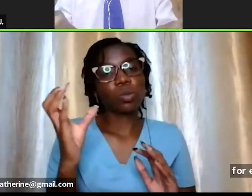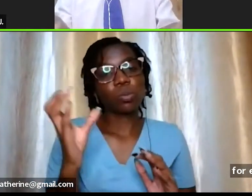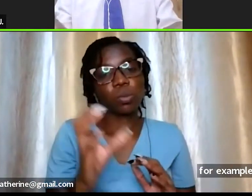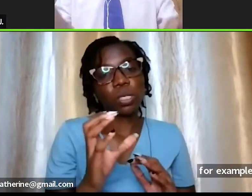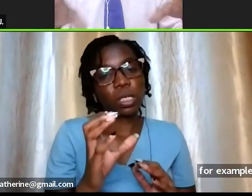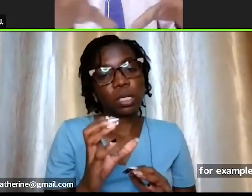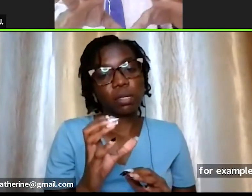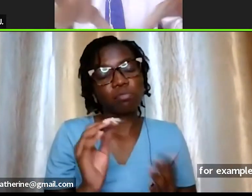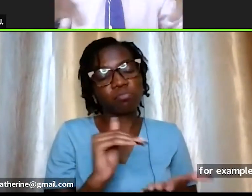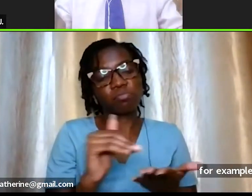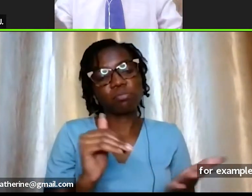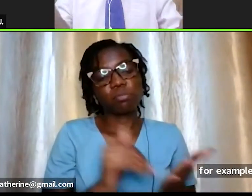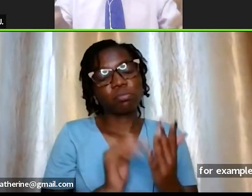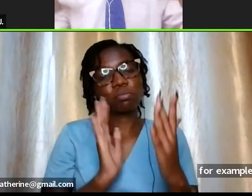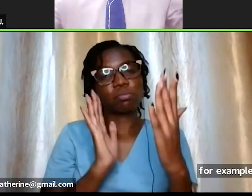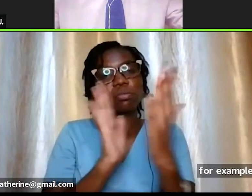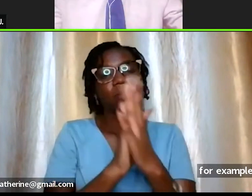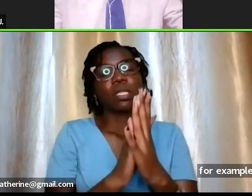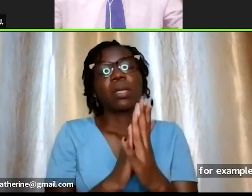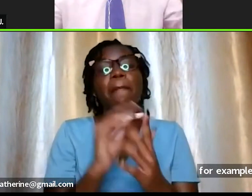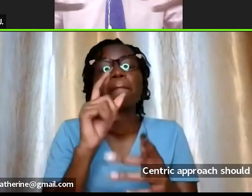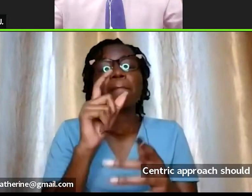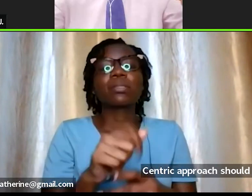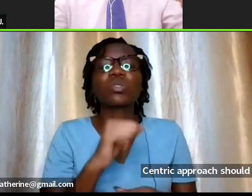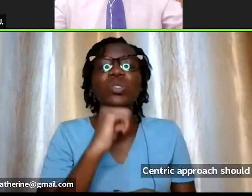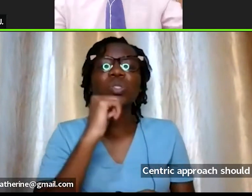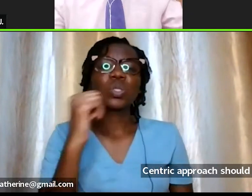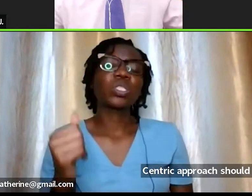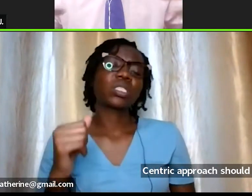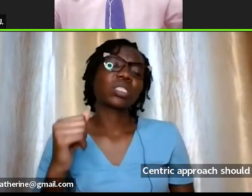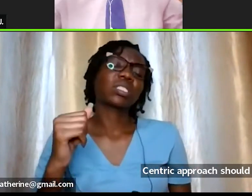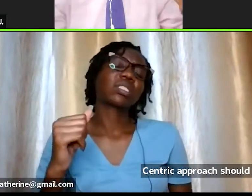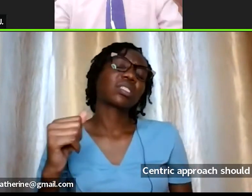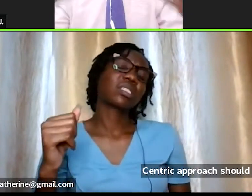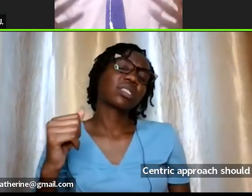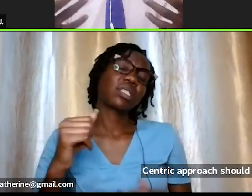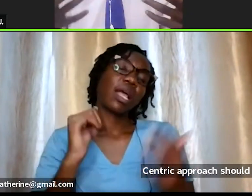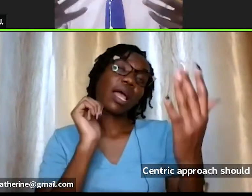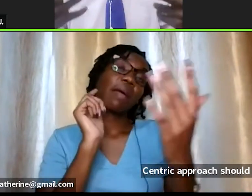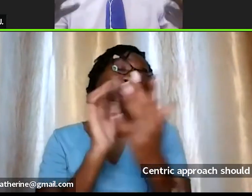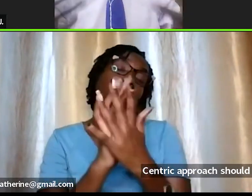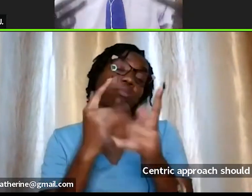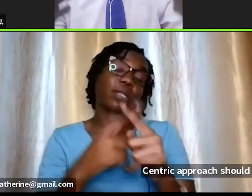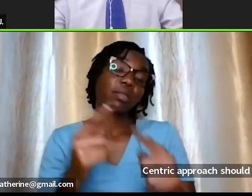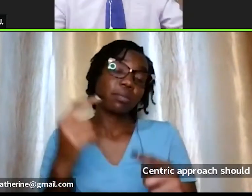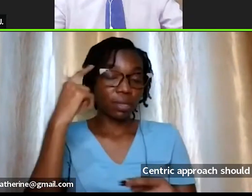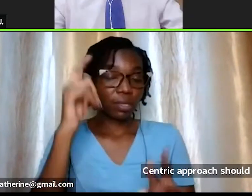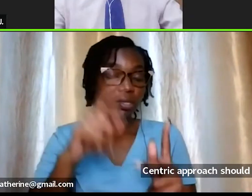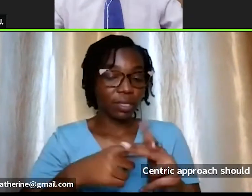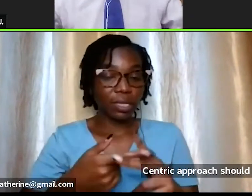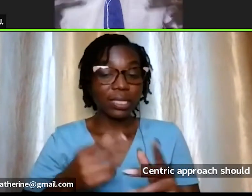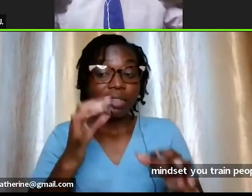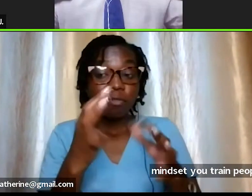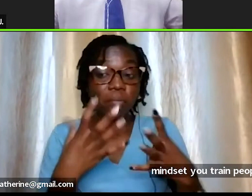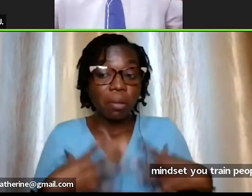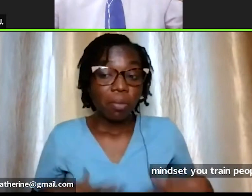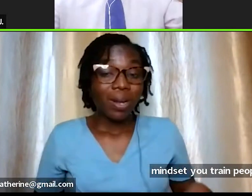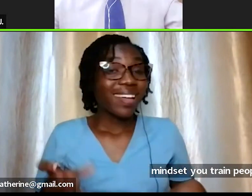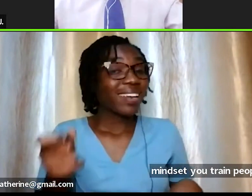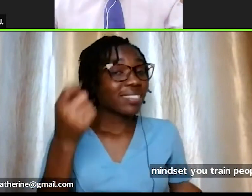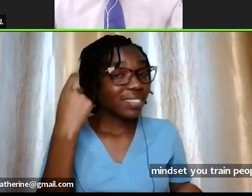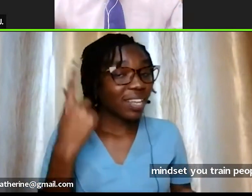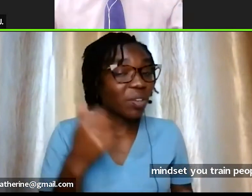customer-centric approach should not be a department, should be a mindset. You train people. Then once people have been able to understand